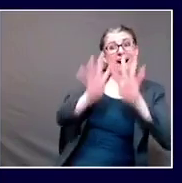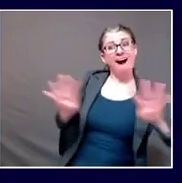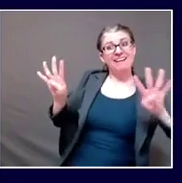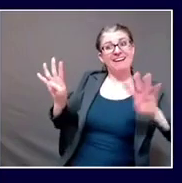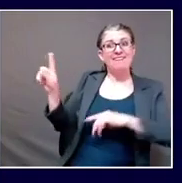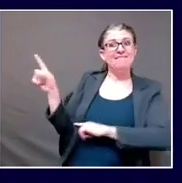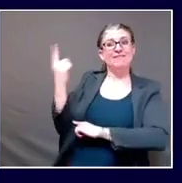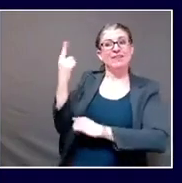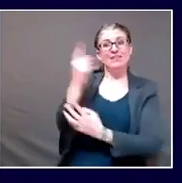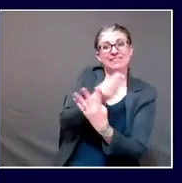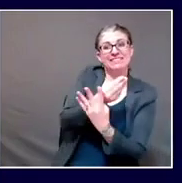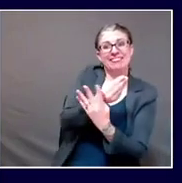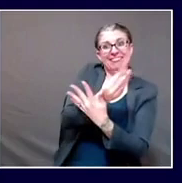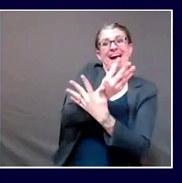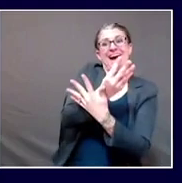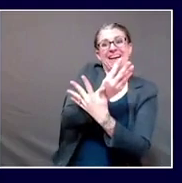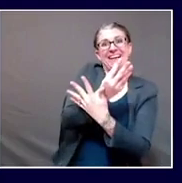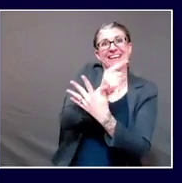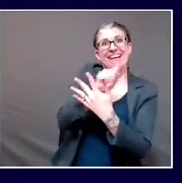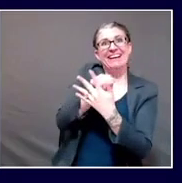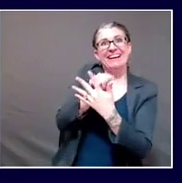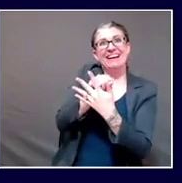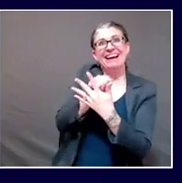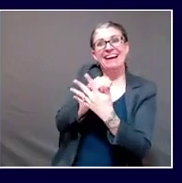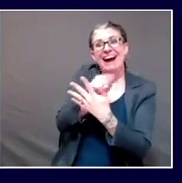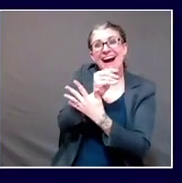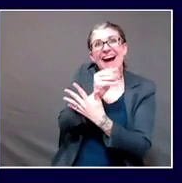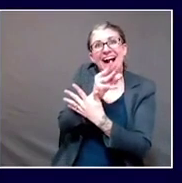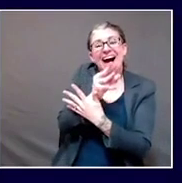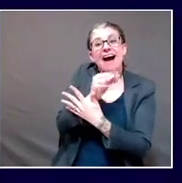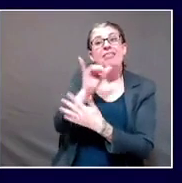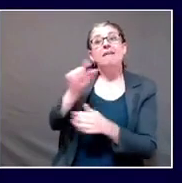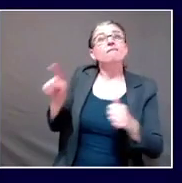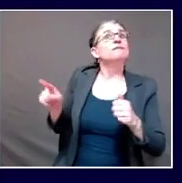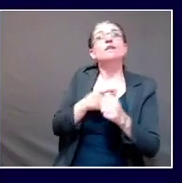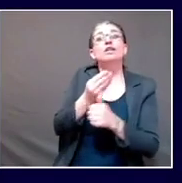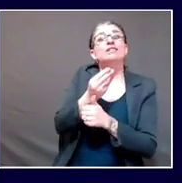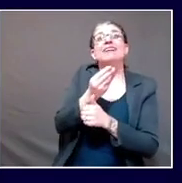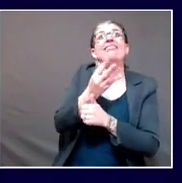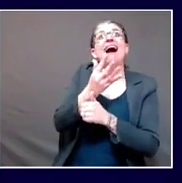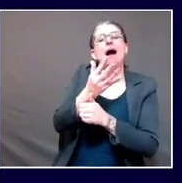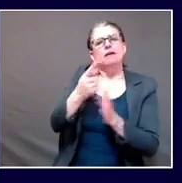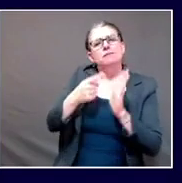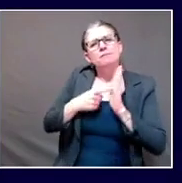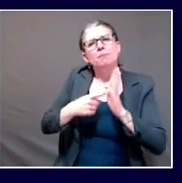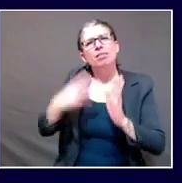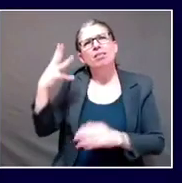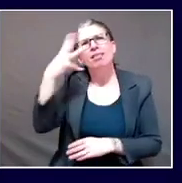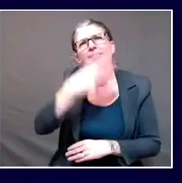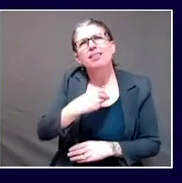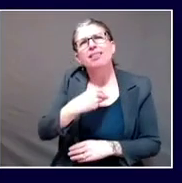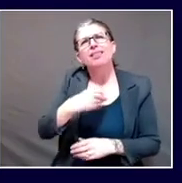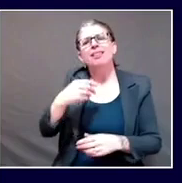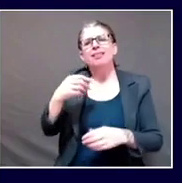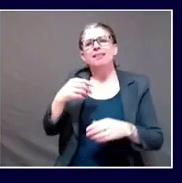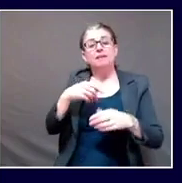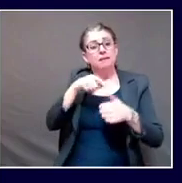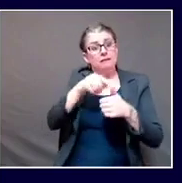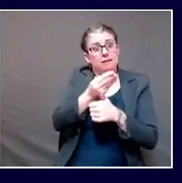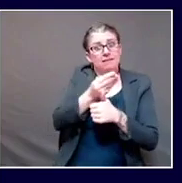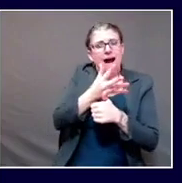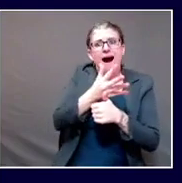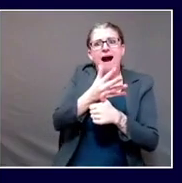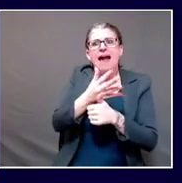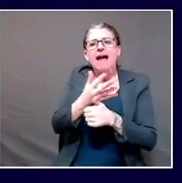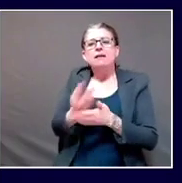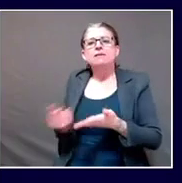a symbol of light and resilience. We can share in that this year. During this challenging year, in